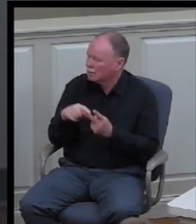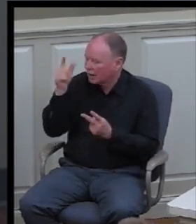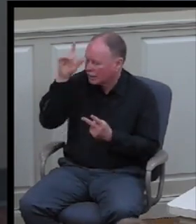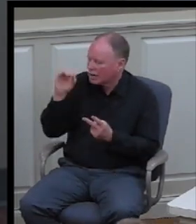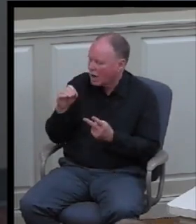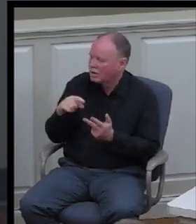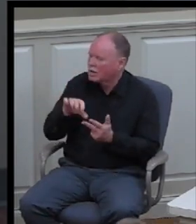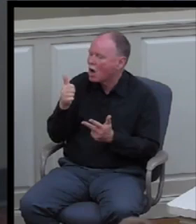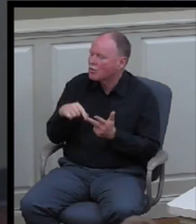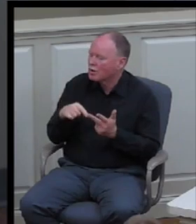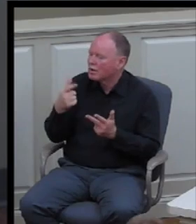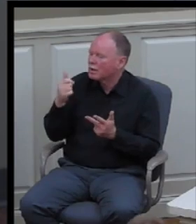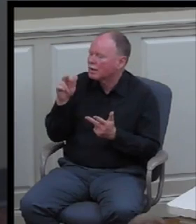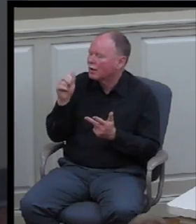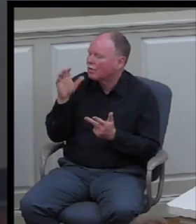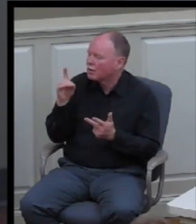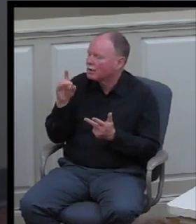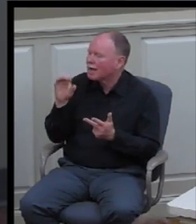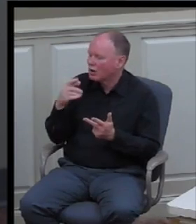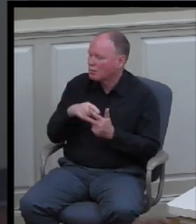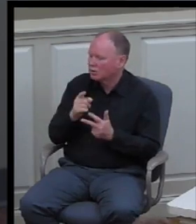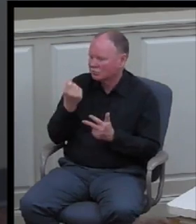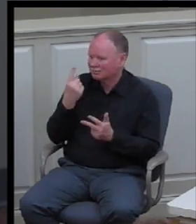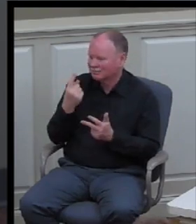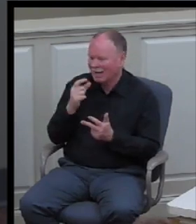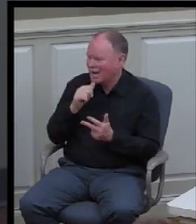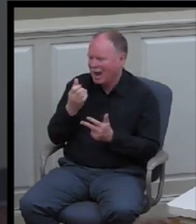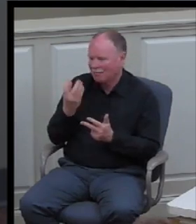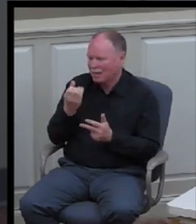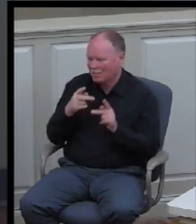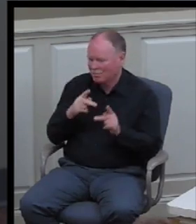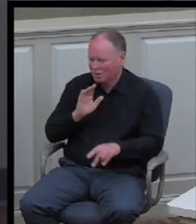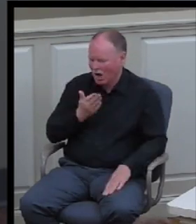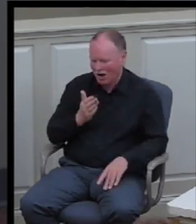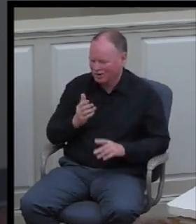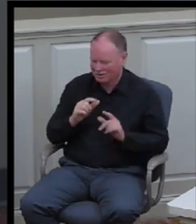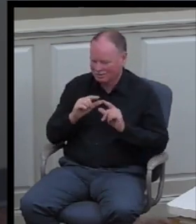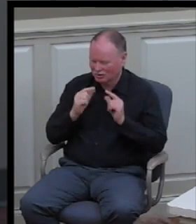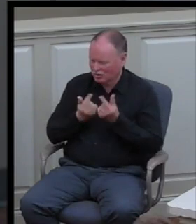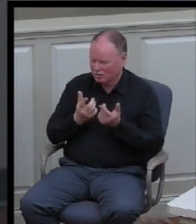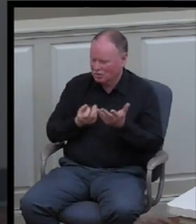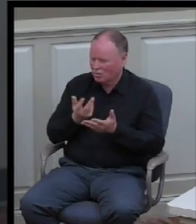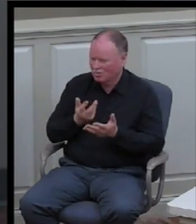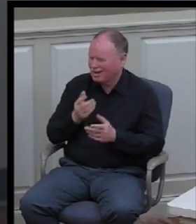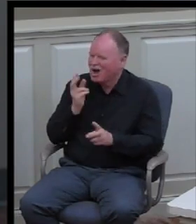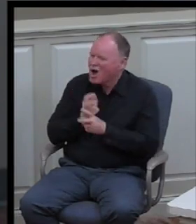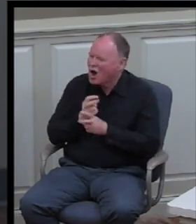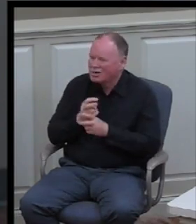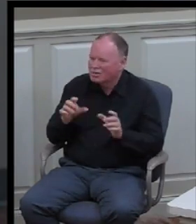and one in Garrett County. But, you know, so few of us, it's hard for us to maintain all of them. So we